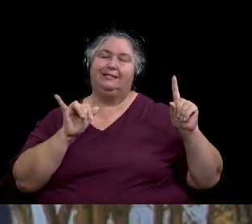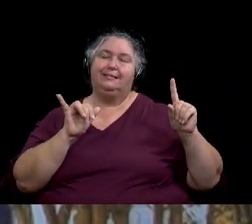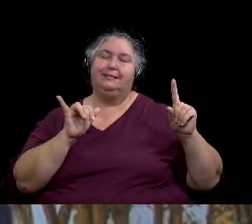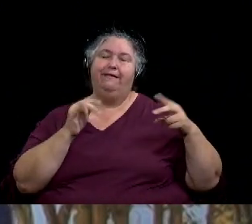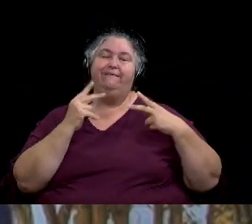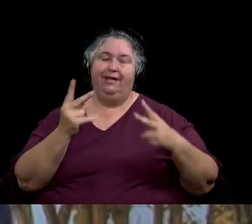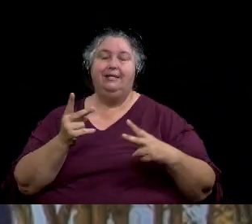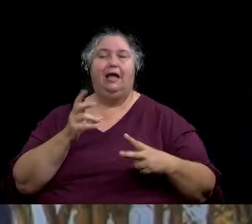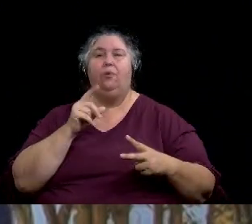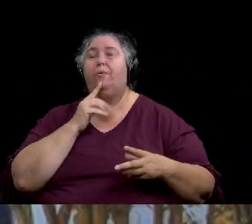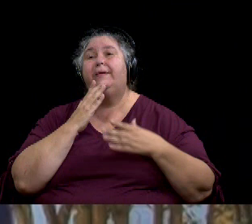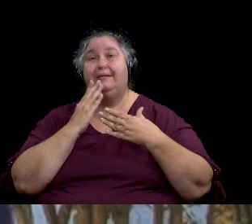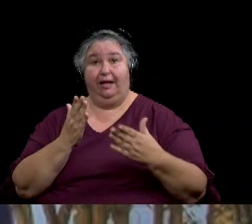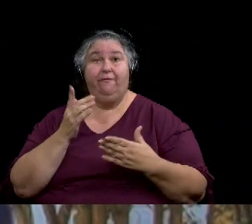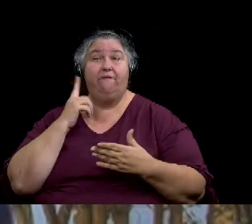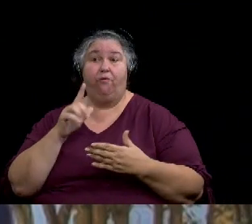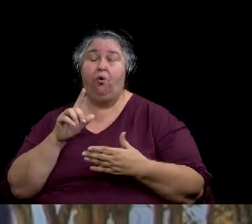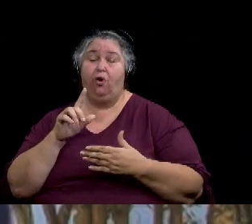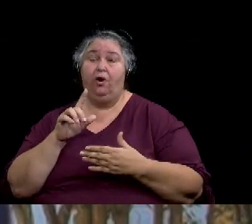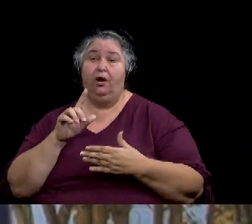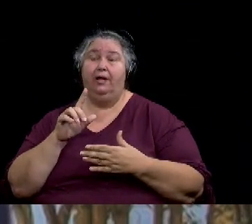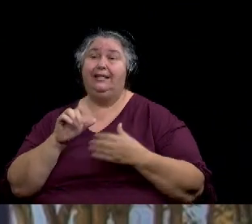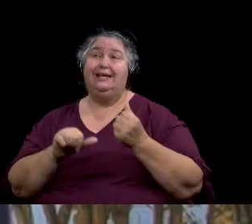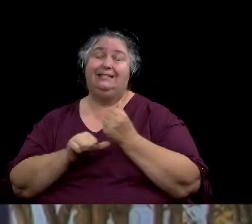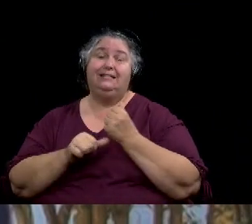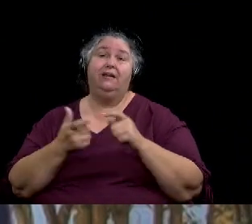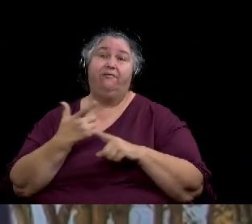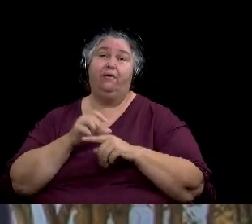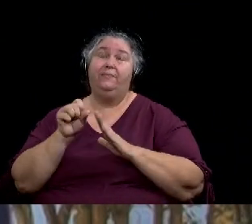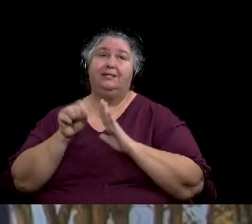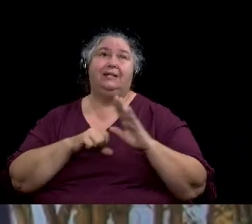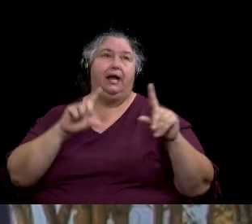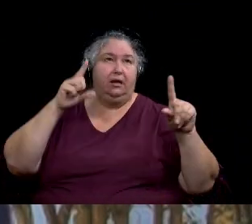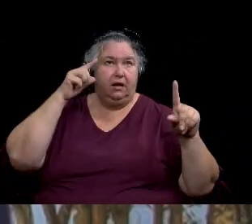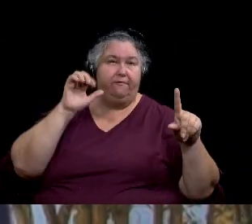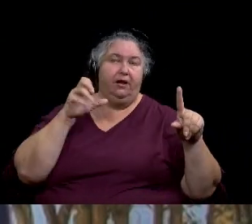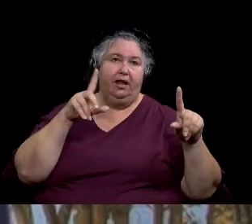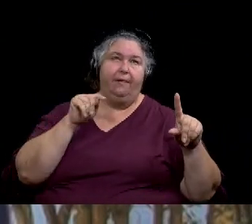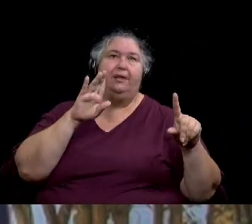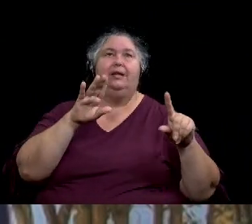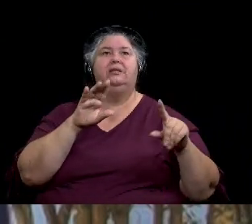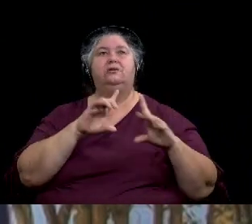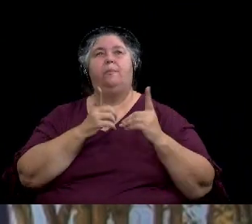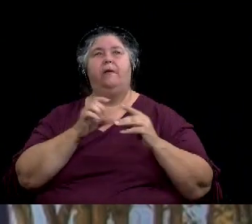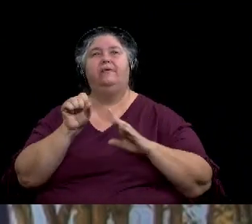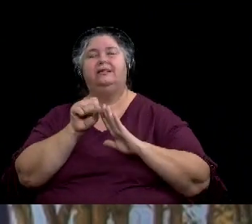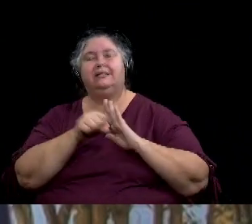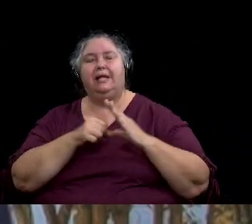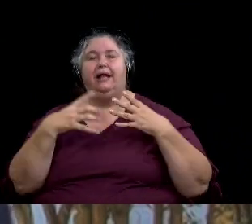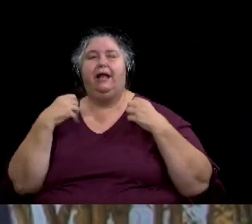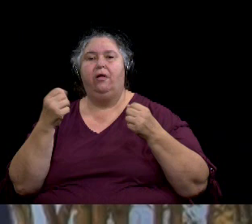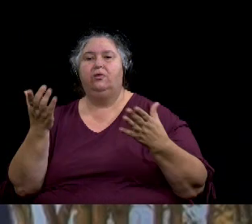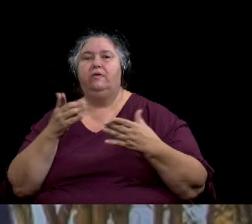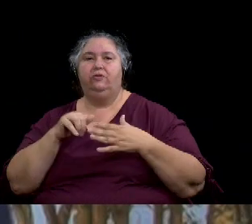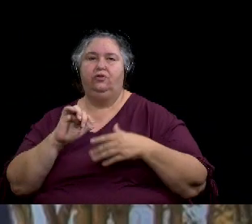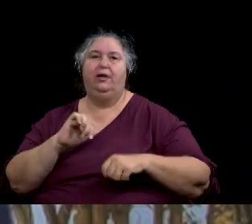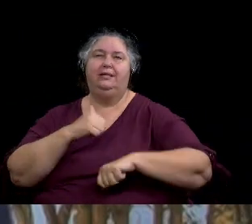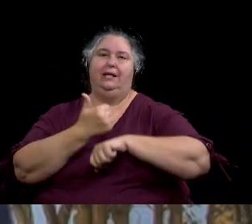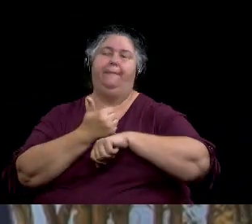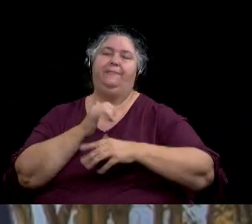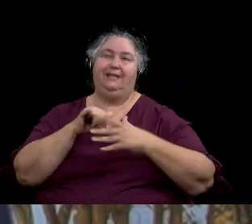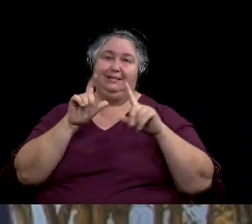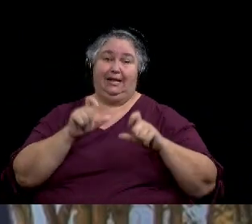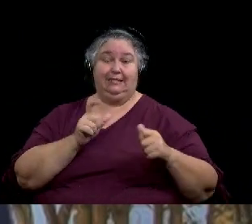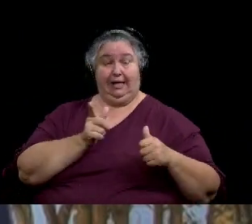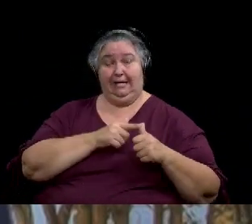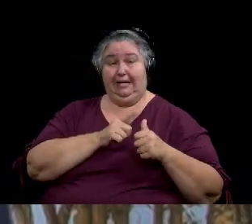so grateful for the assistance from the state, from Governor Abbott, from the Department of State Health Services to stand this testing up. The initial